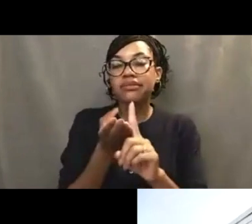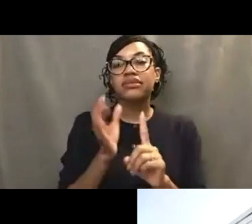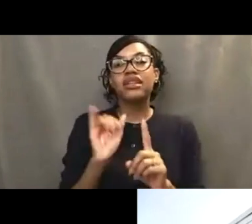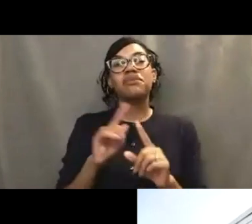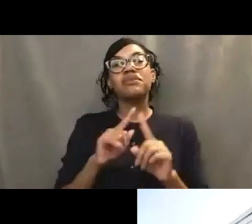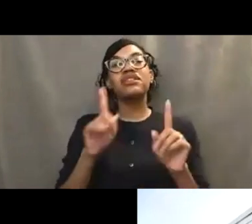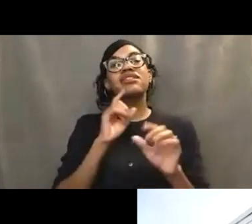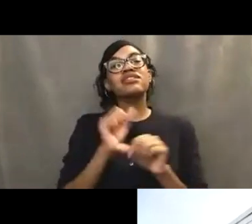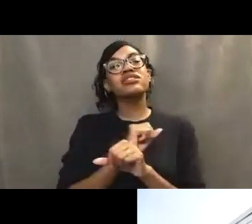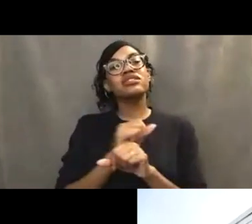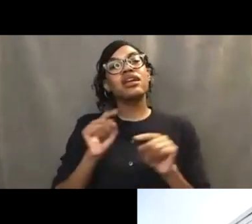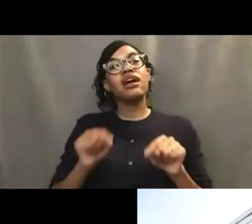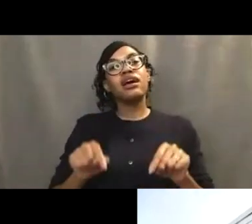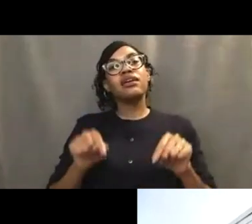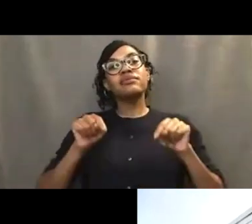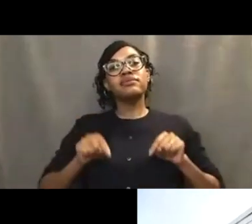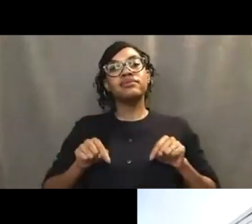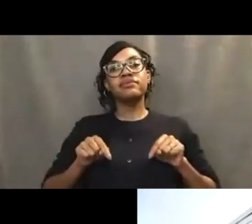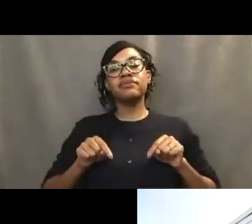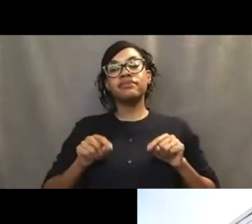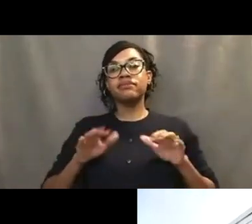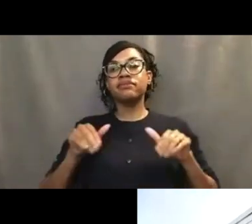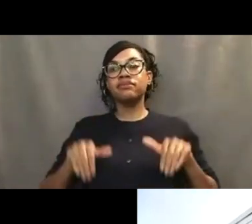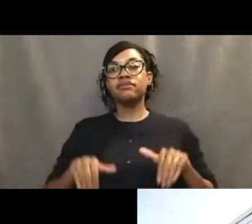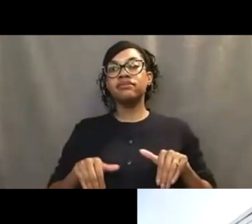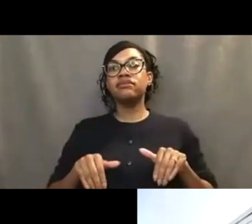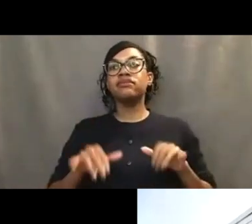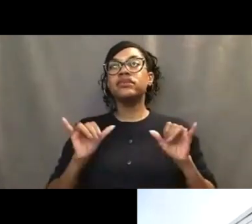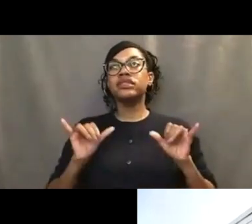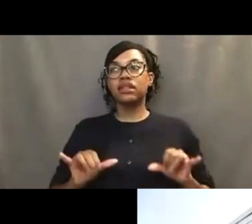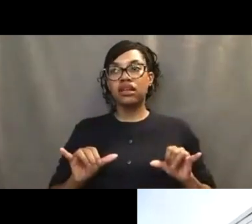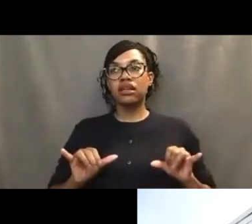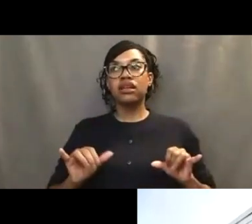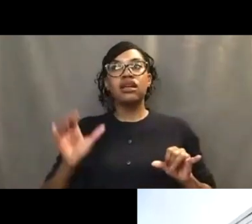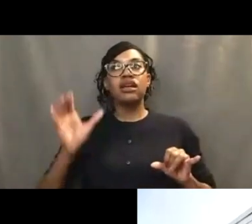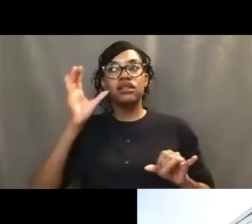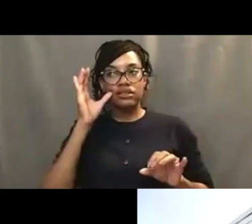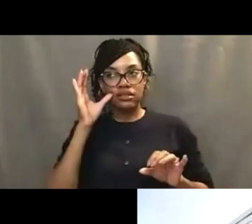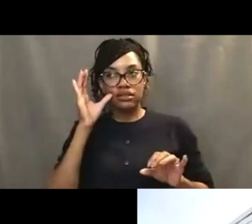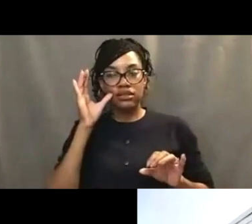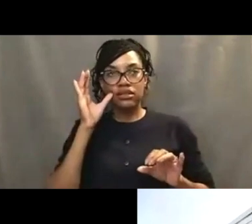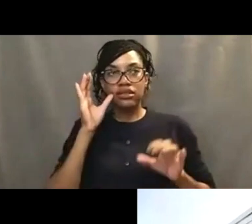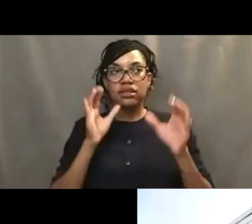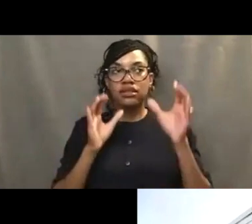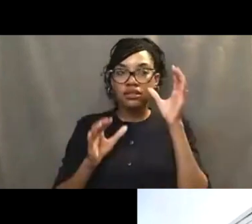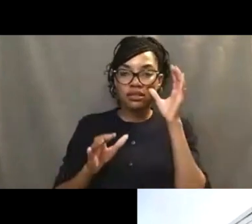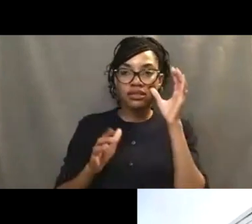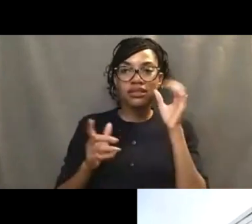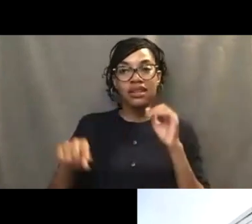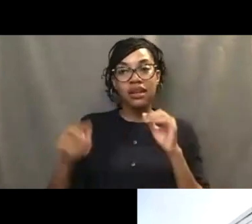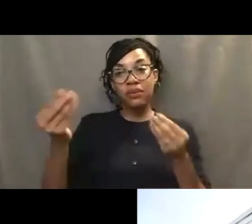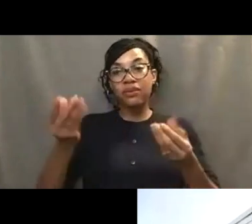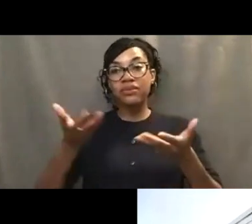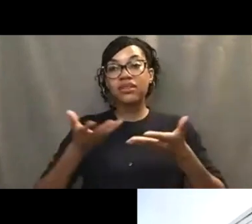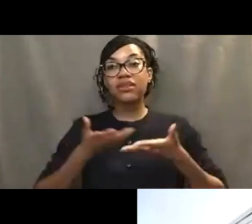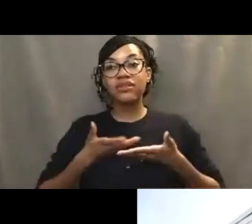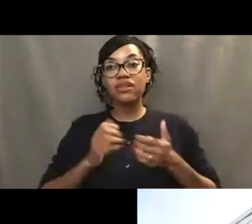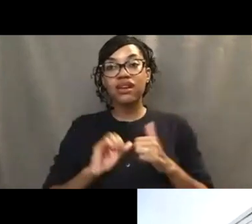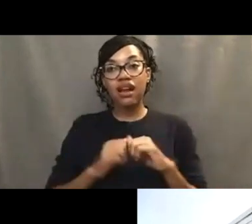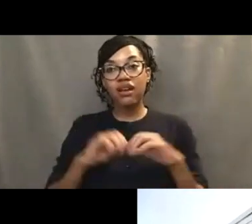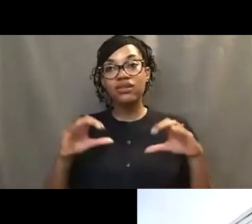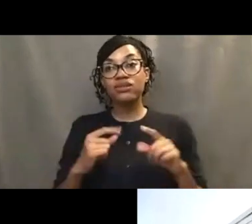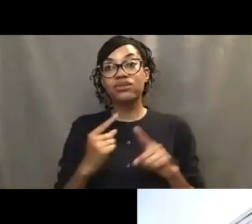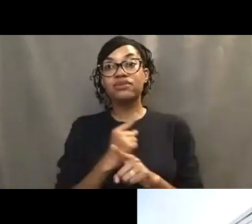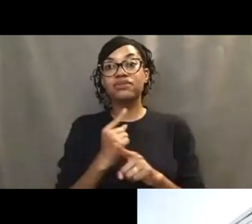work happen and co-create. And so you have to listen to your community partners. They'll tell you how to do this